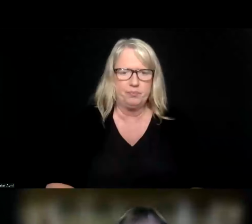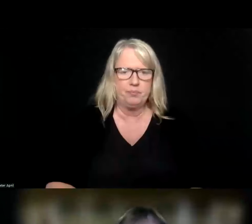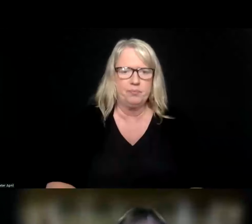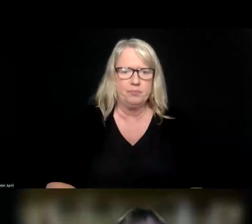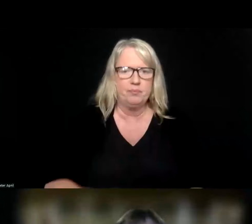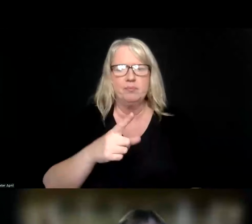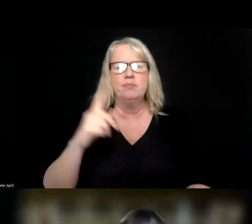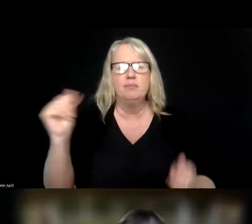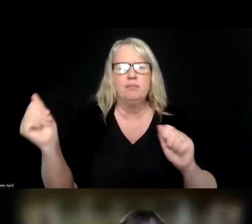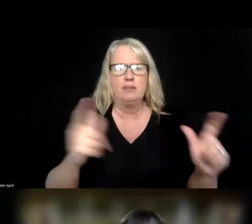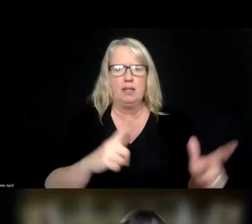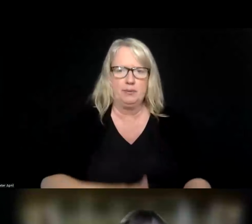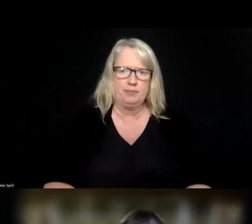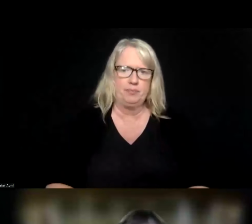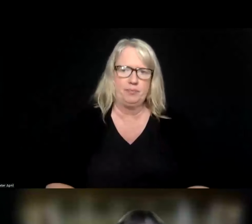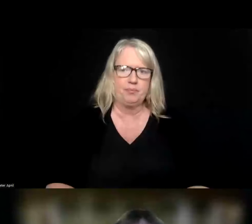please.